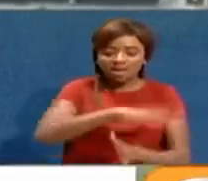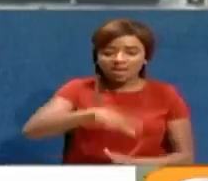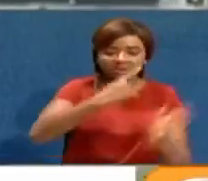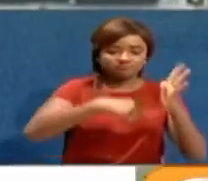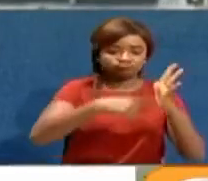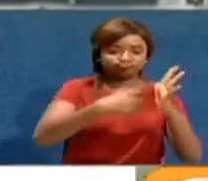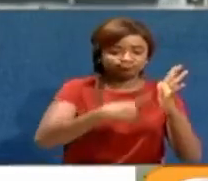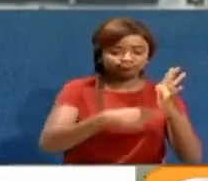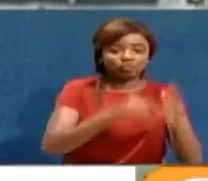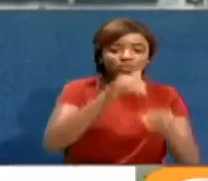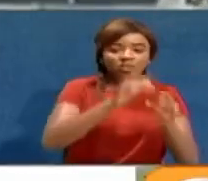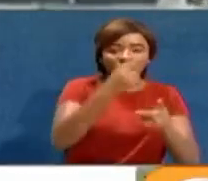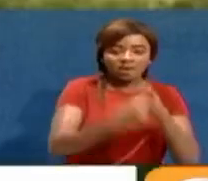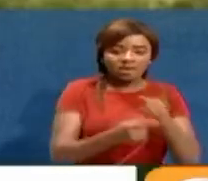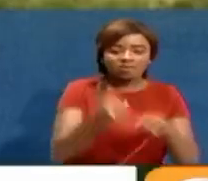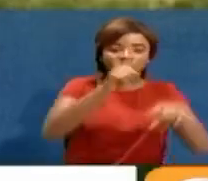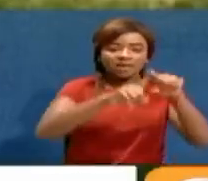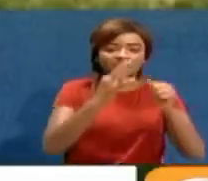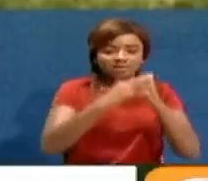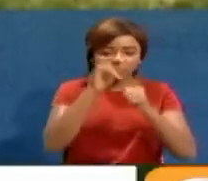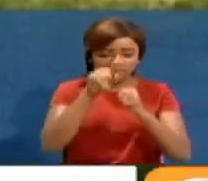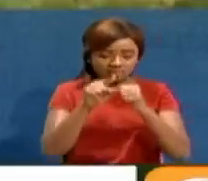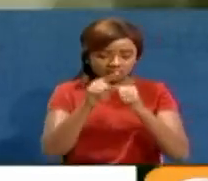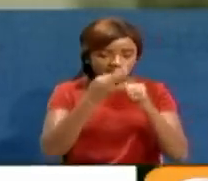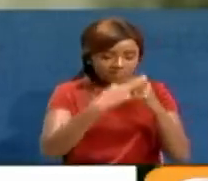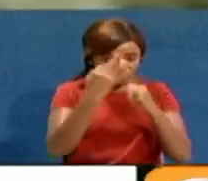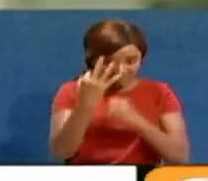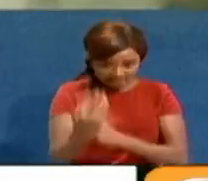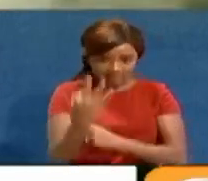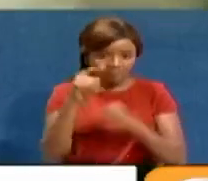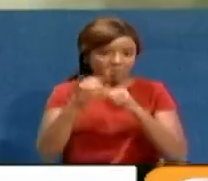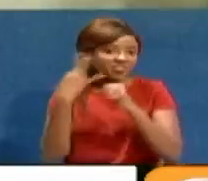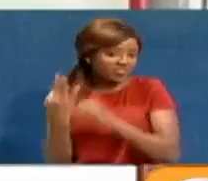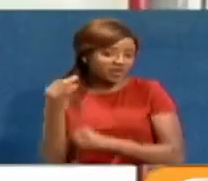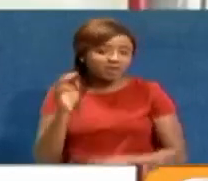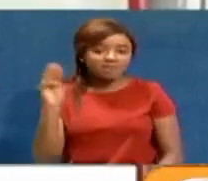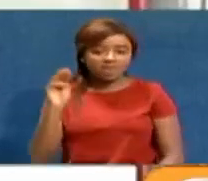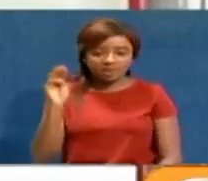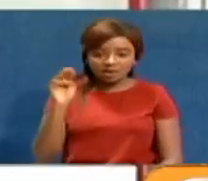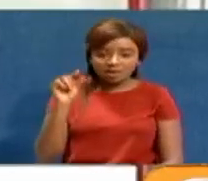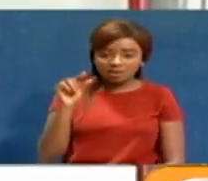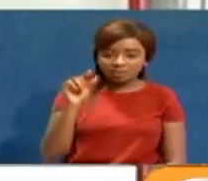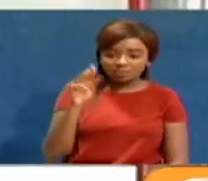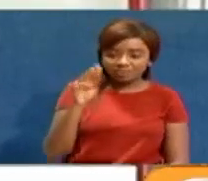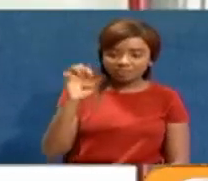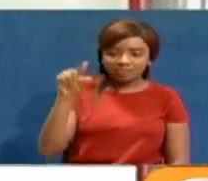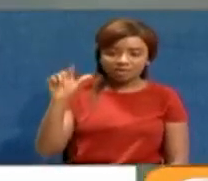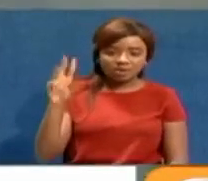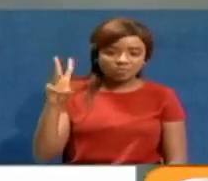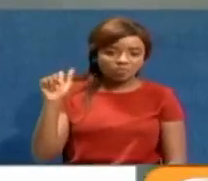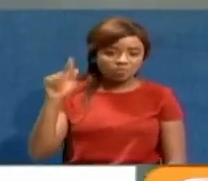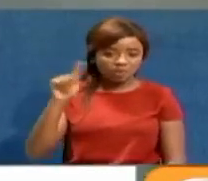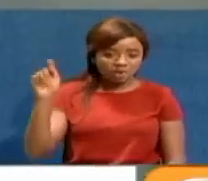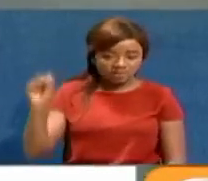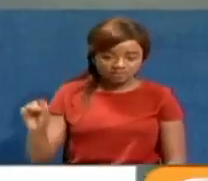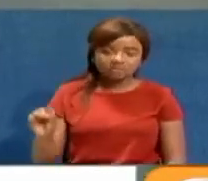next 1 year, adding 83.3 megawatts to the national grid. Other projects under different stages of implementation include the redevelopment of